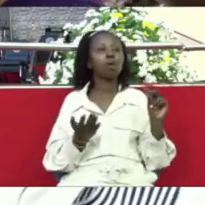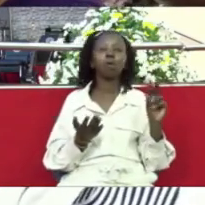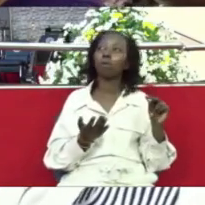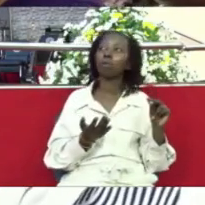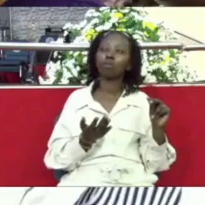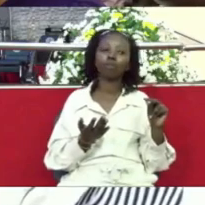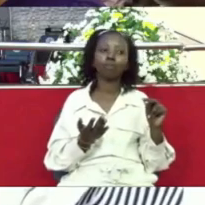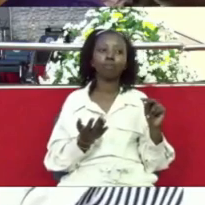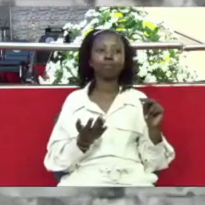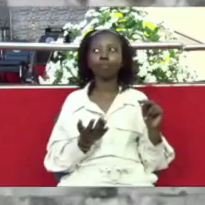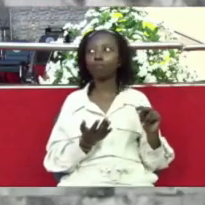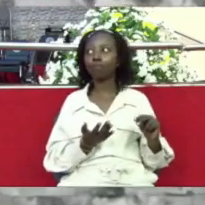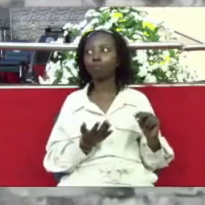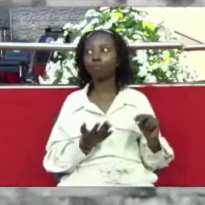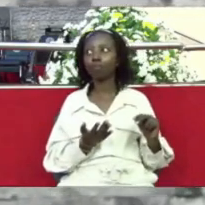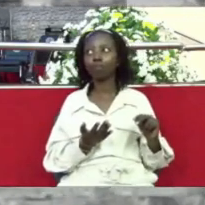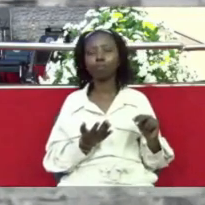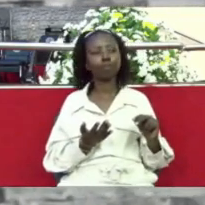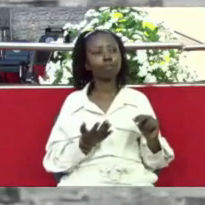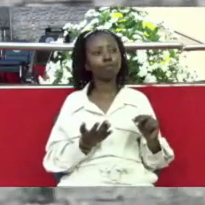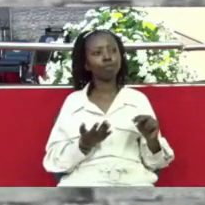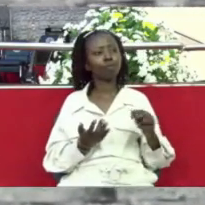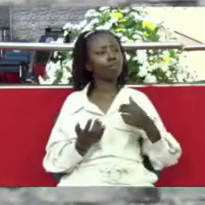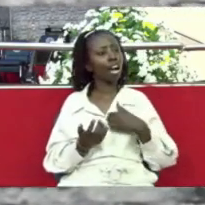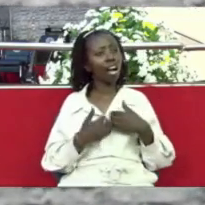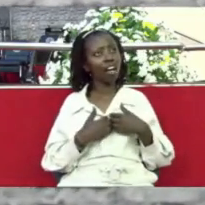Look, I had